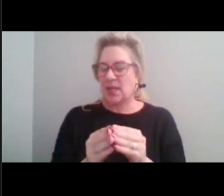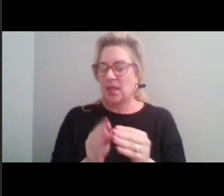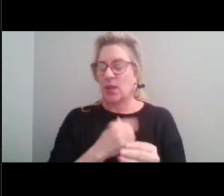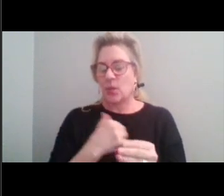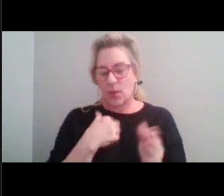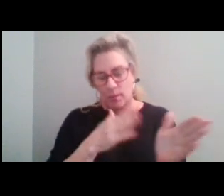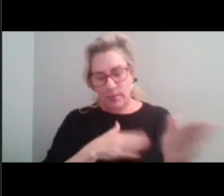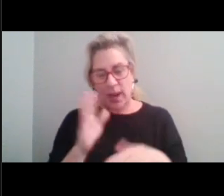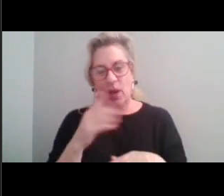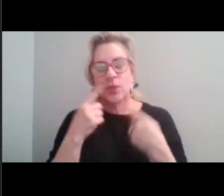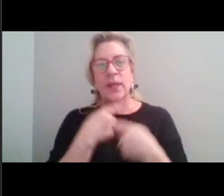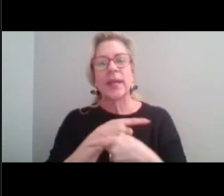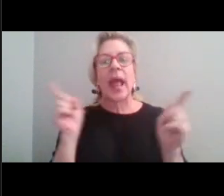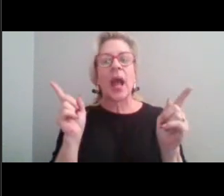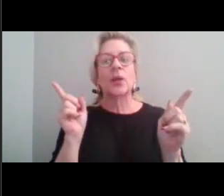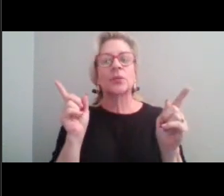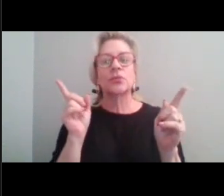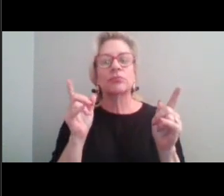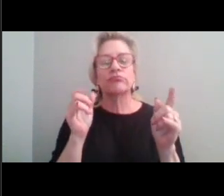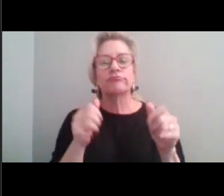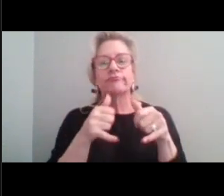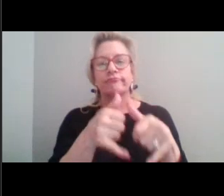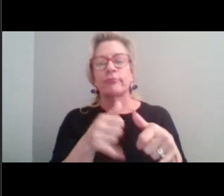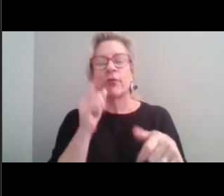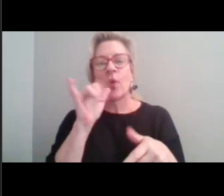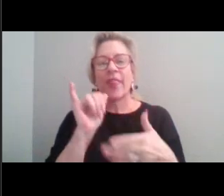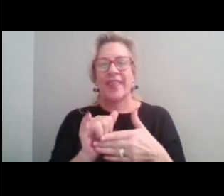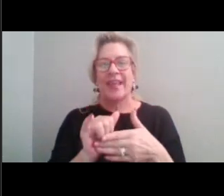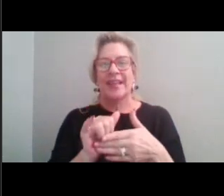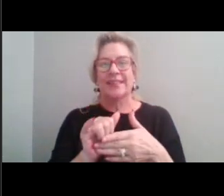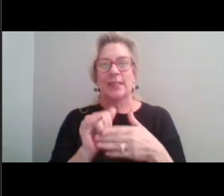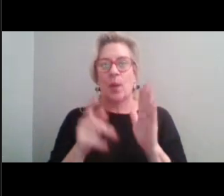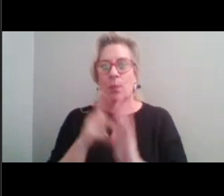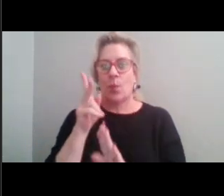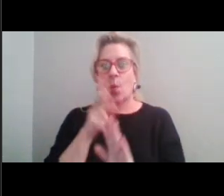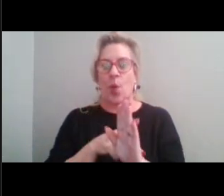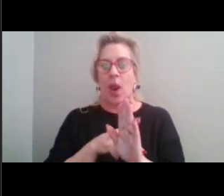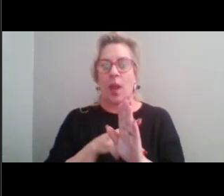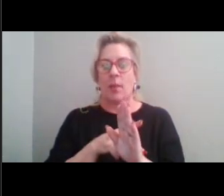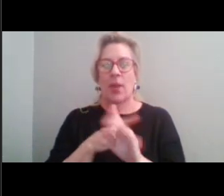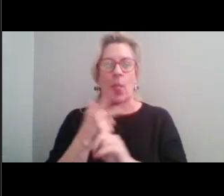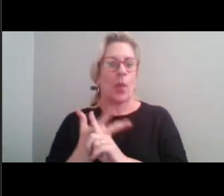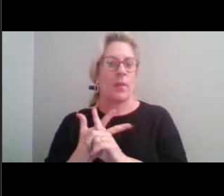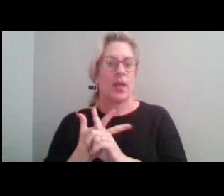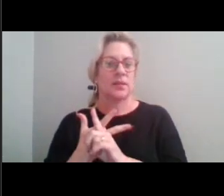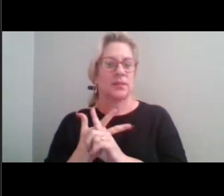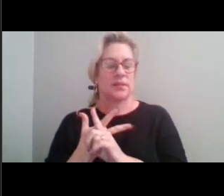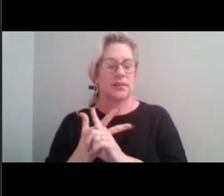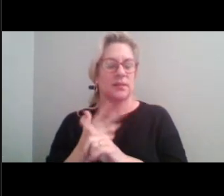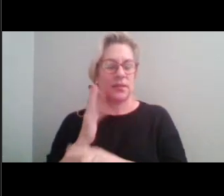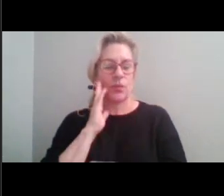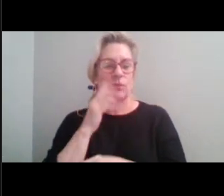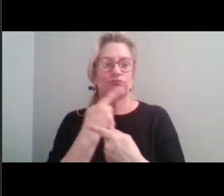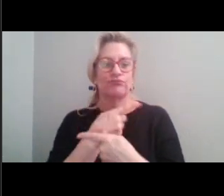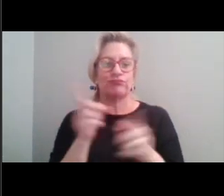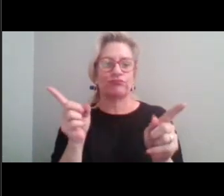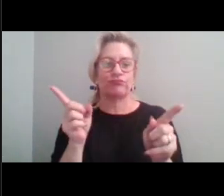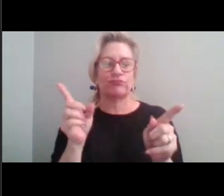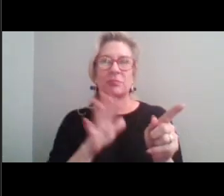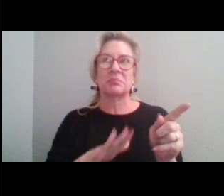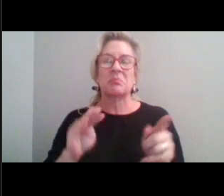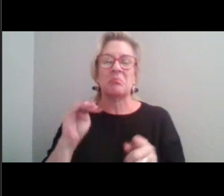planning to announce the awards for this Port and Freight Infrastructure Program in 3 months, at some point in the month of